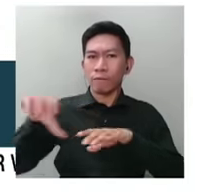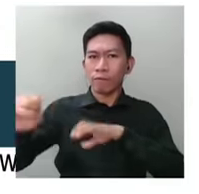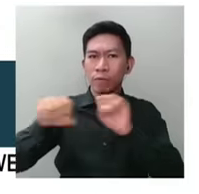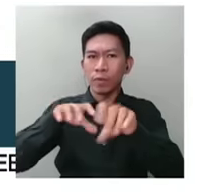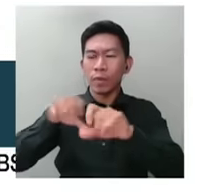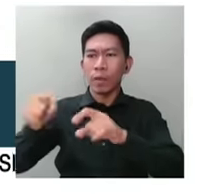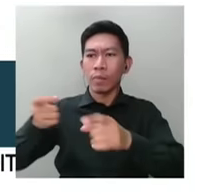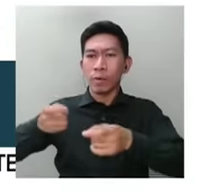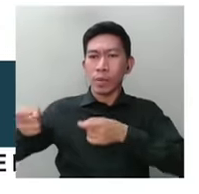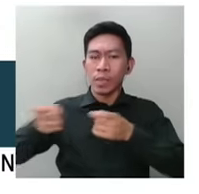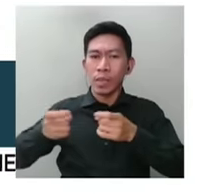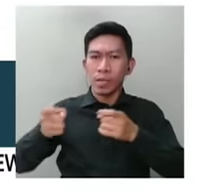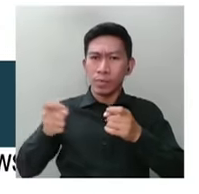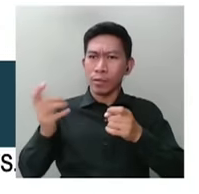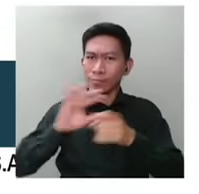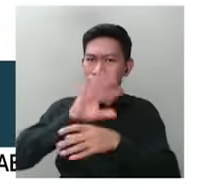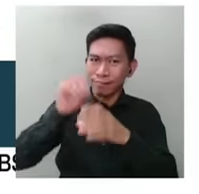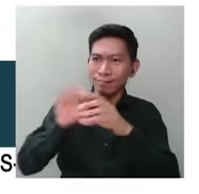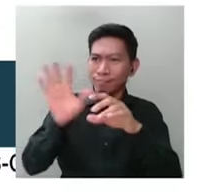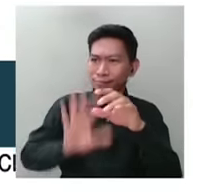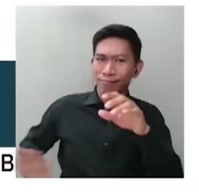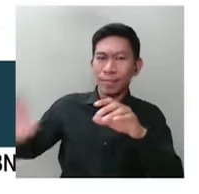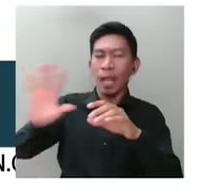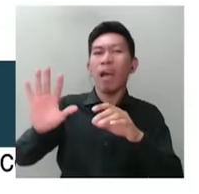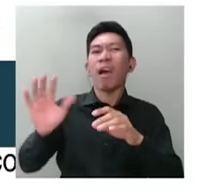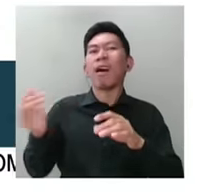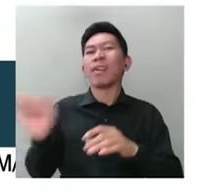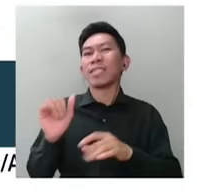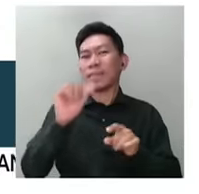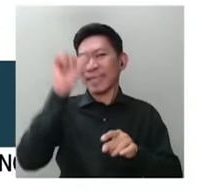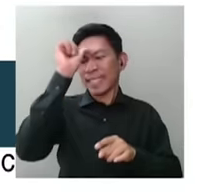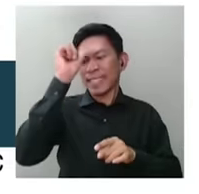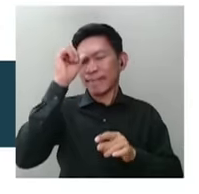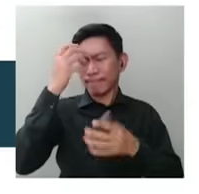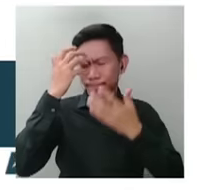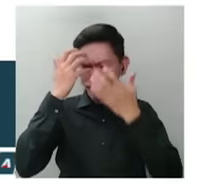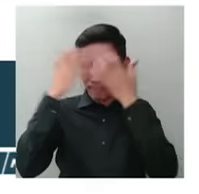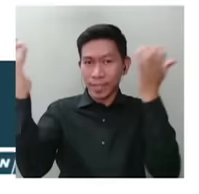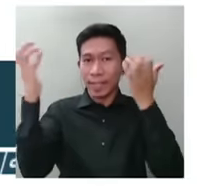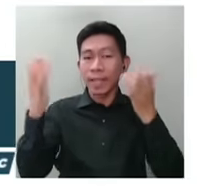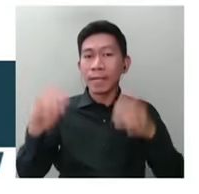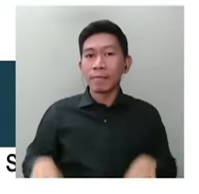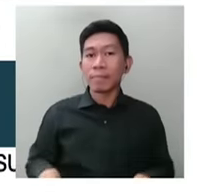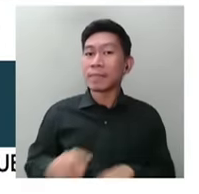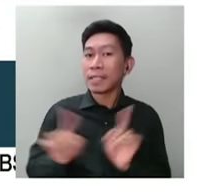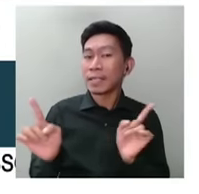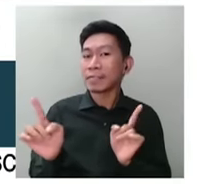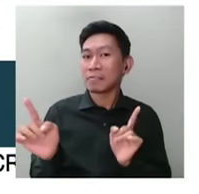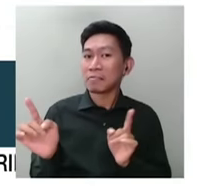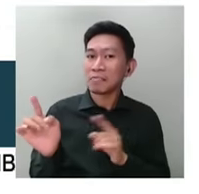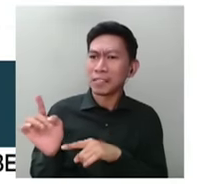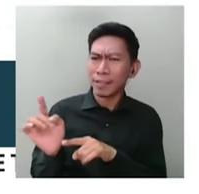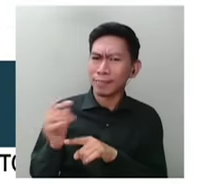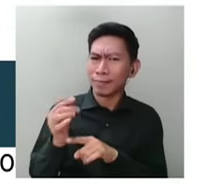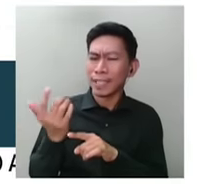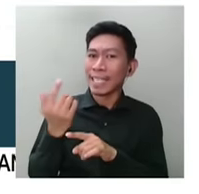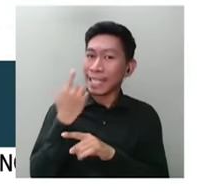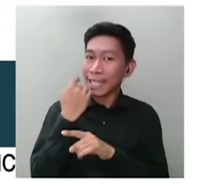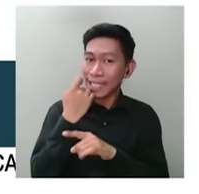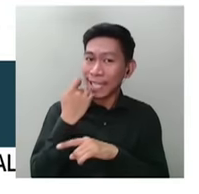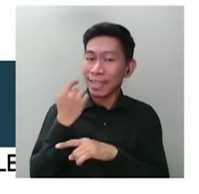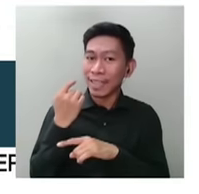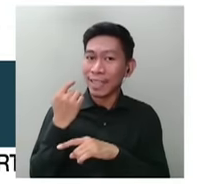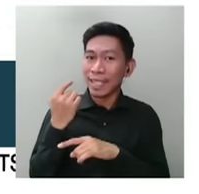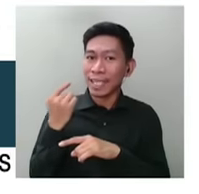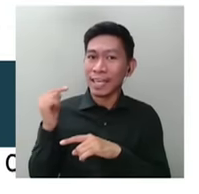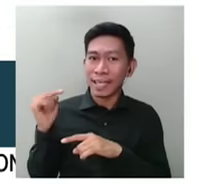Aksinsai. So again, this also angered India. Interestingly, just a couple of days ago,